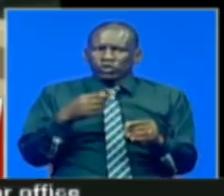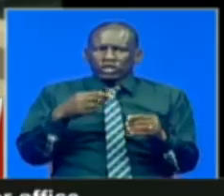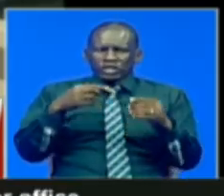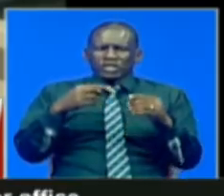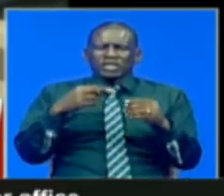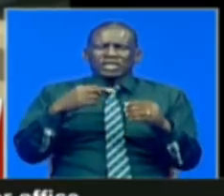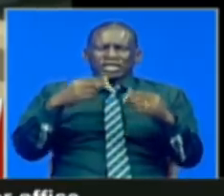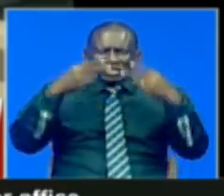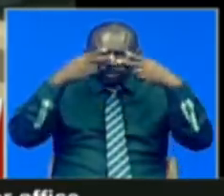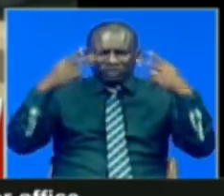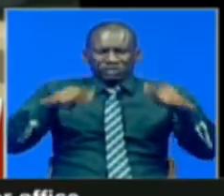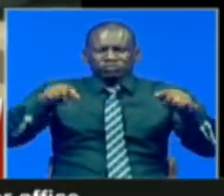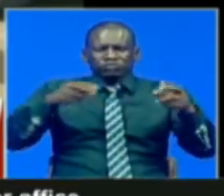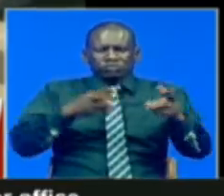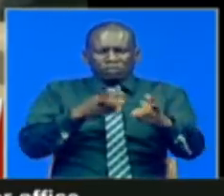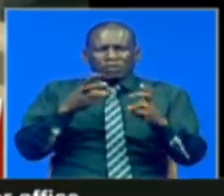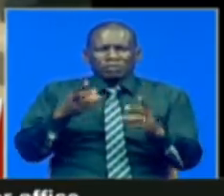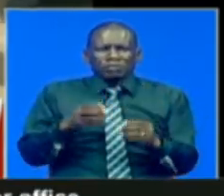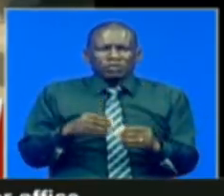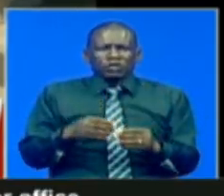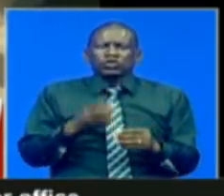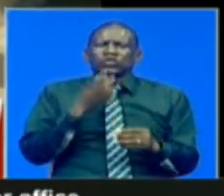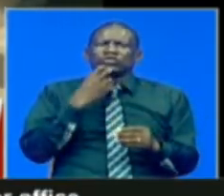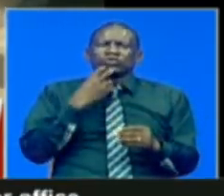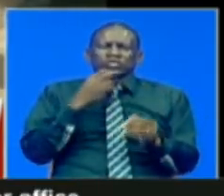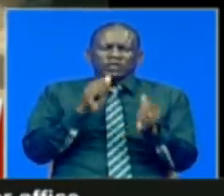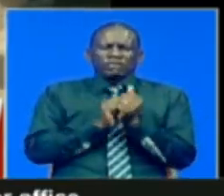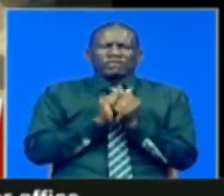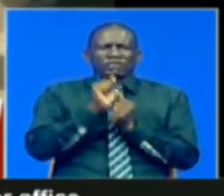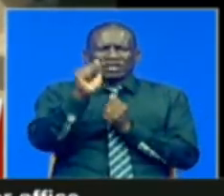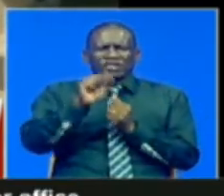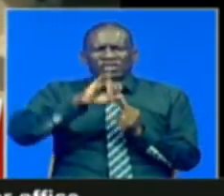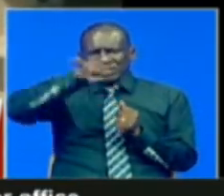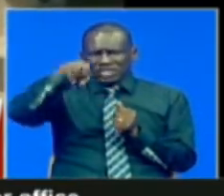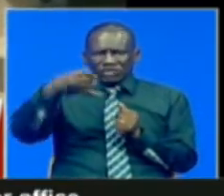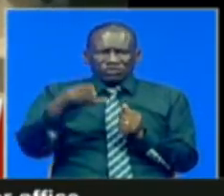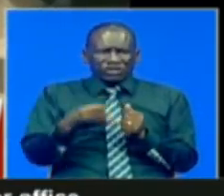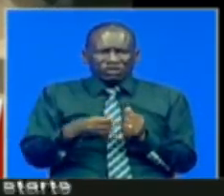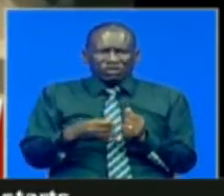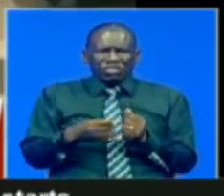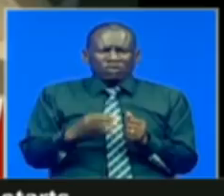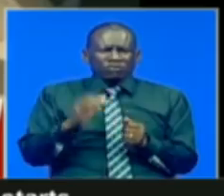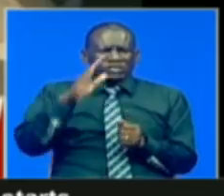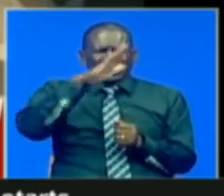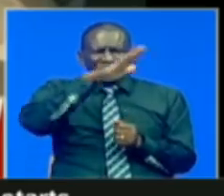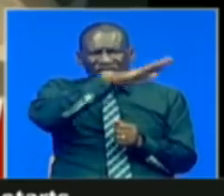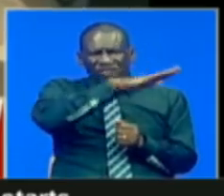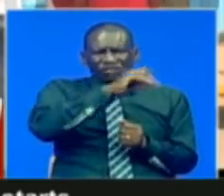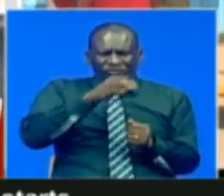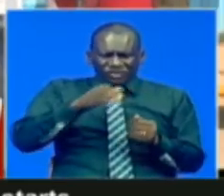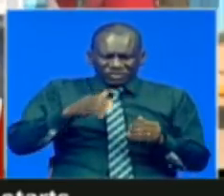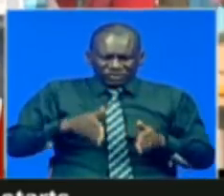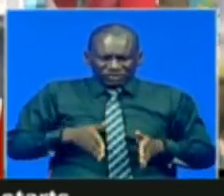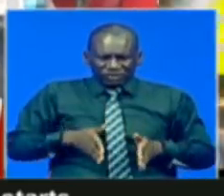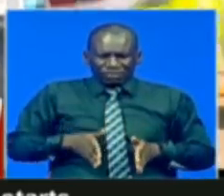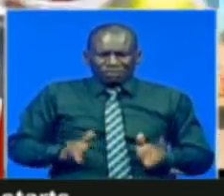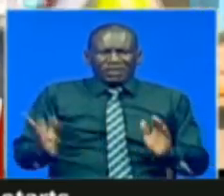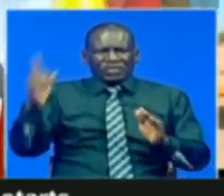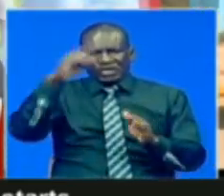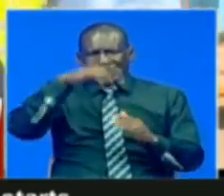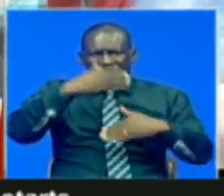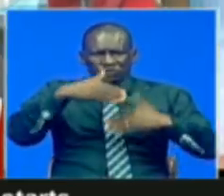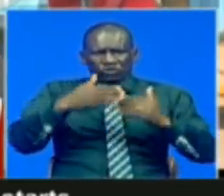not just on any day. Tuesday, 15th January, was the eve of his birthday. I've